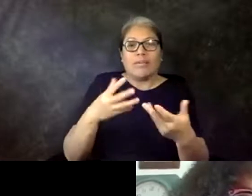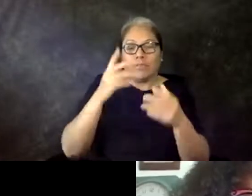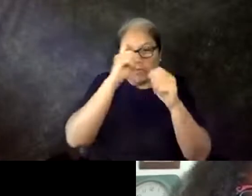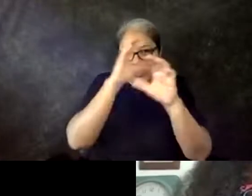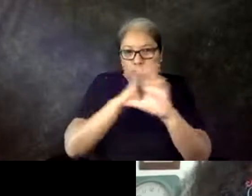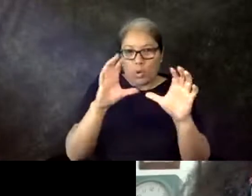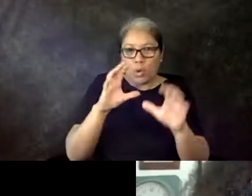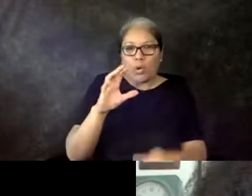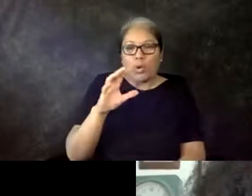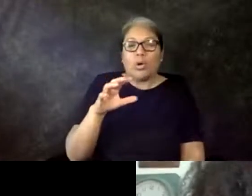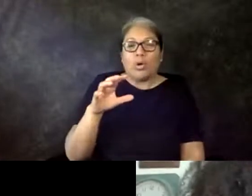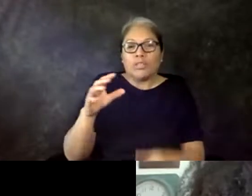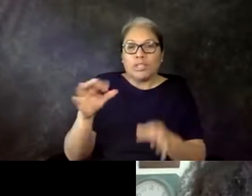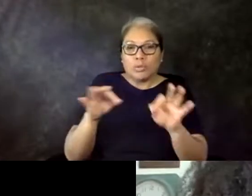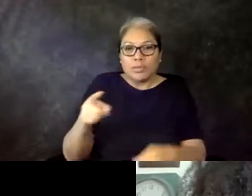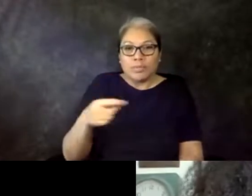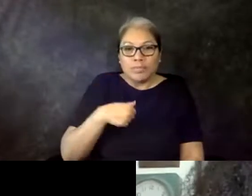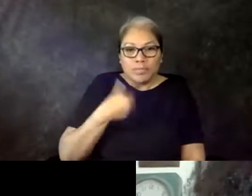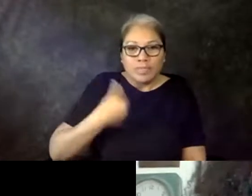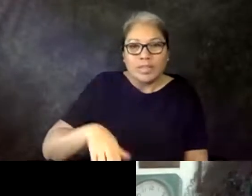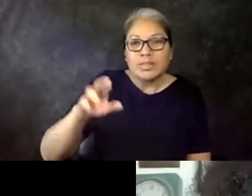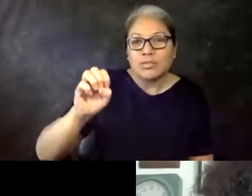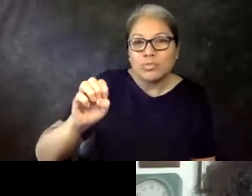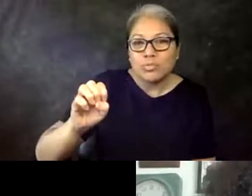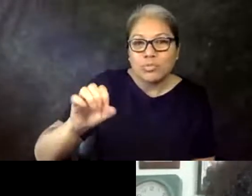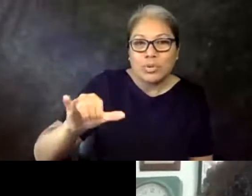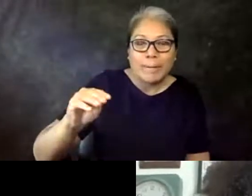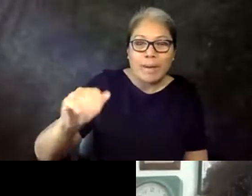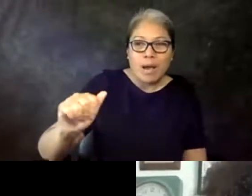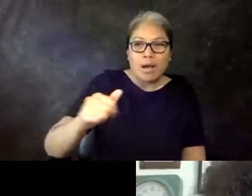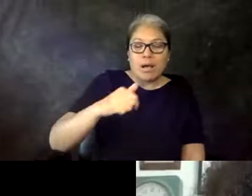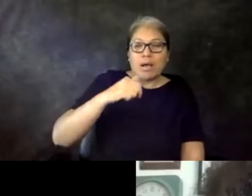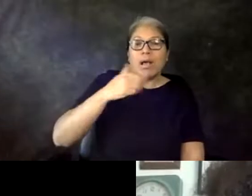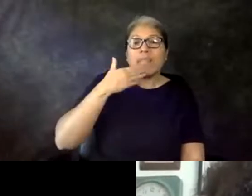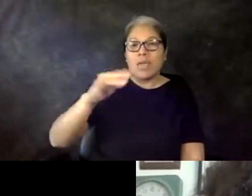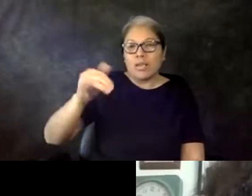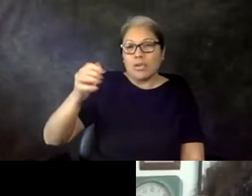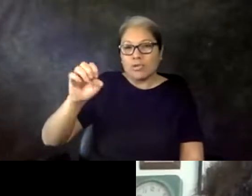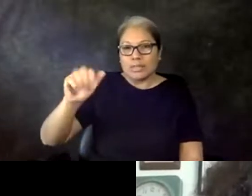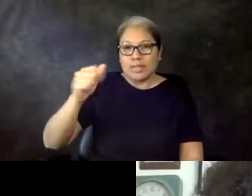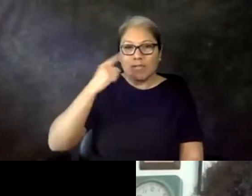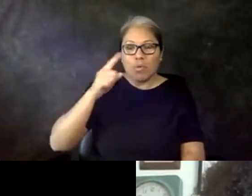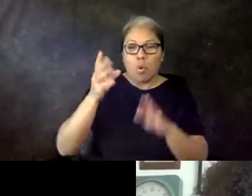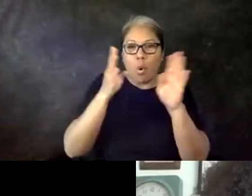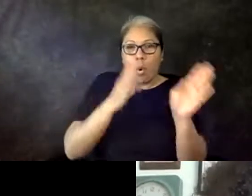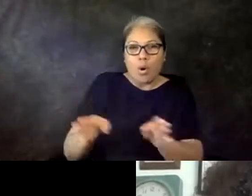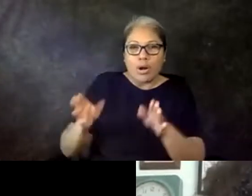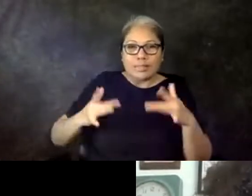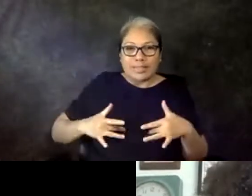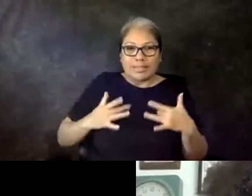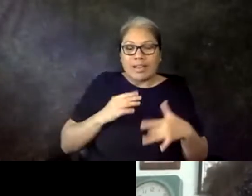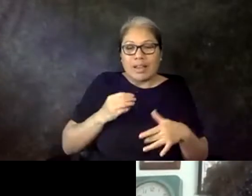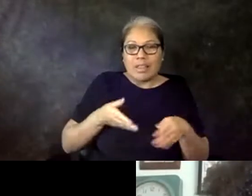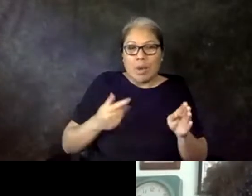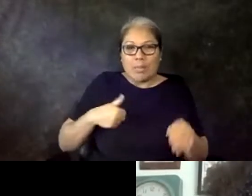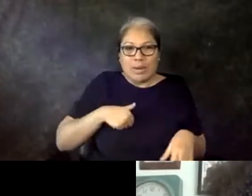This is Rayma. Thank you, Jessica, for organizing these events and for allowing me to participate in this